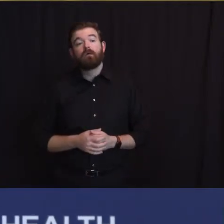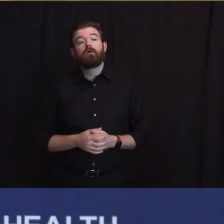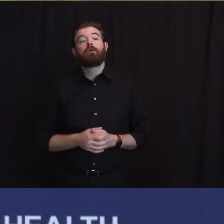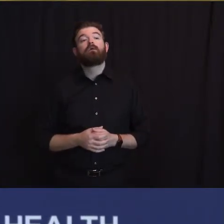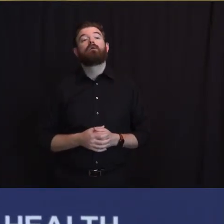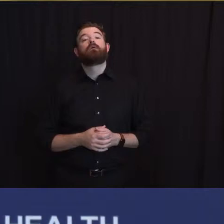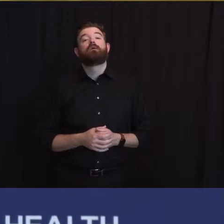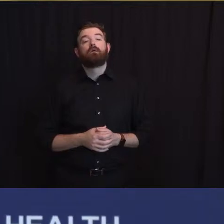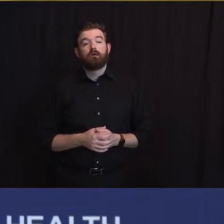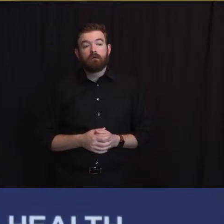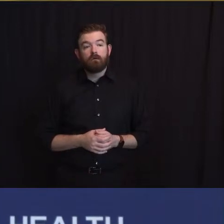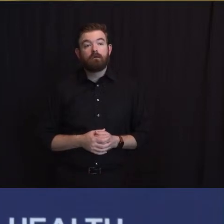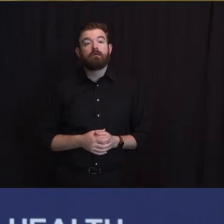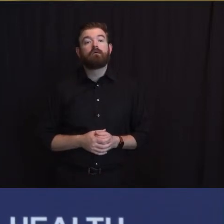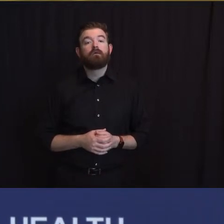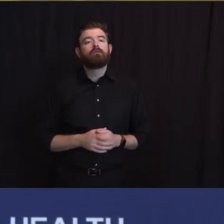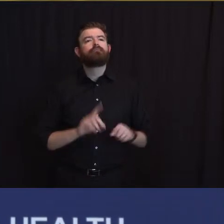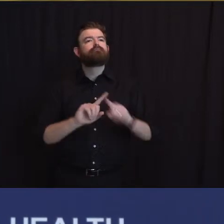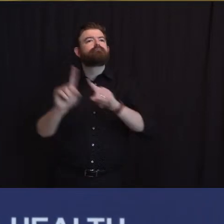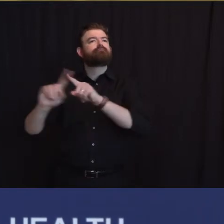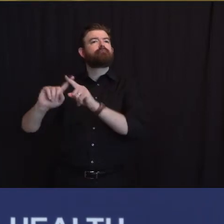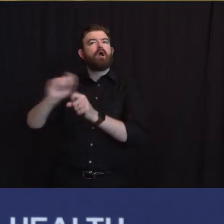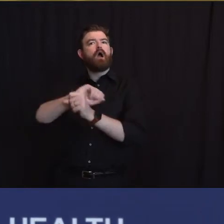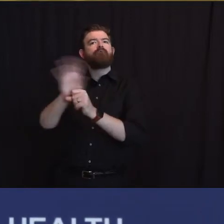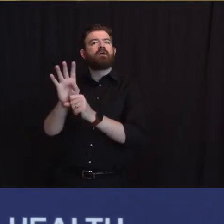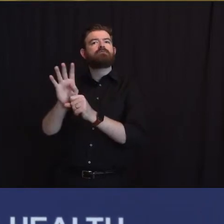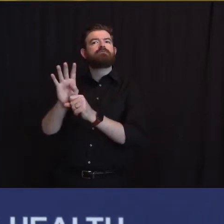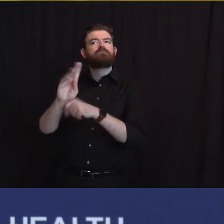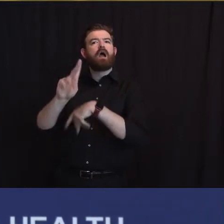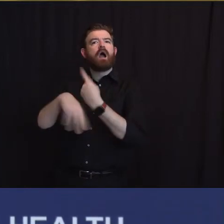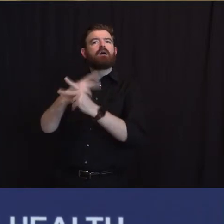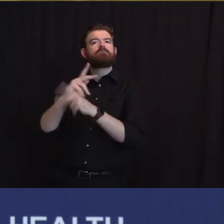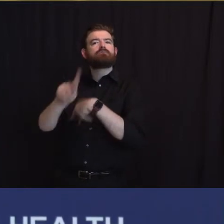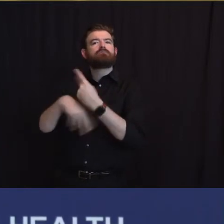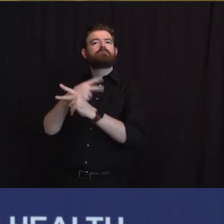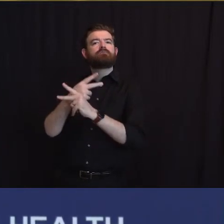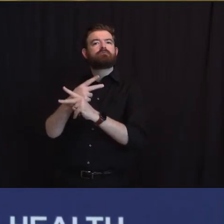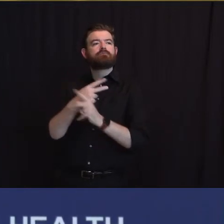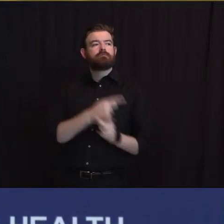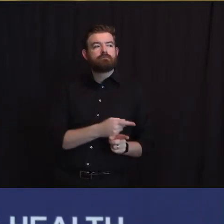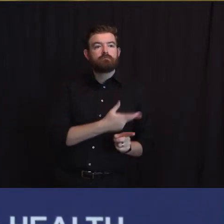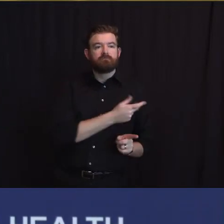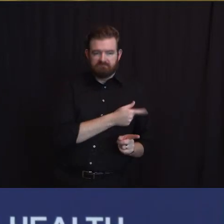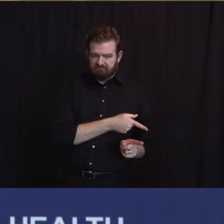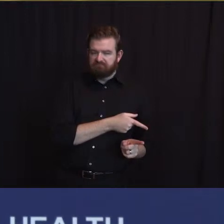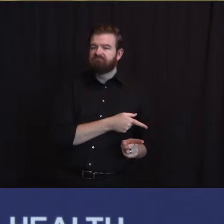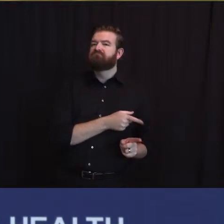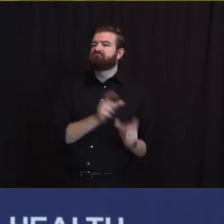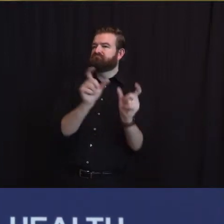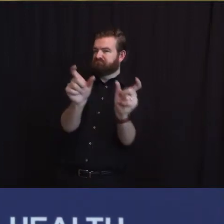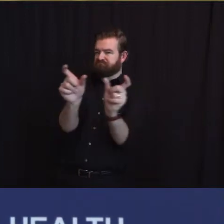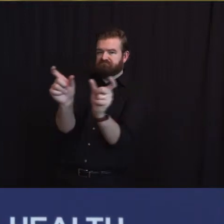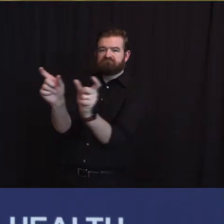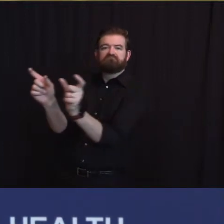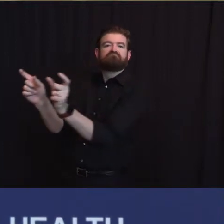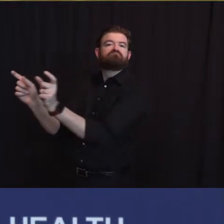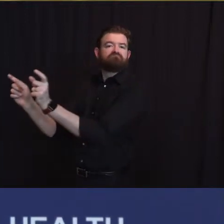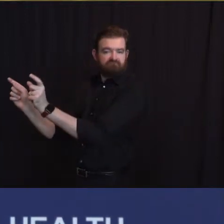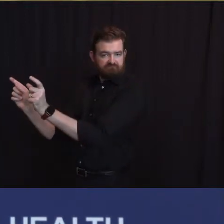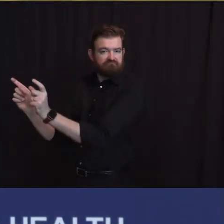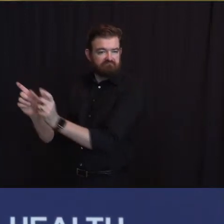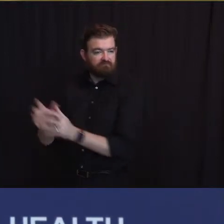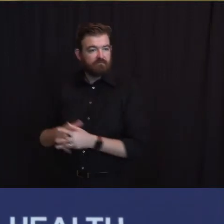that. Dustin, last but not least, good afternoon. Thank you. On that shooting in Cumberland County, are there any measures that